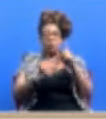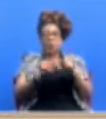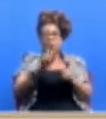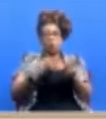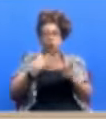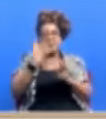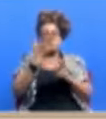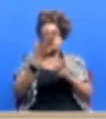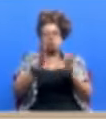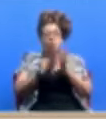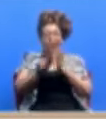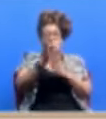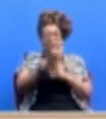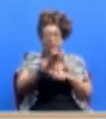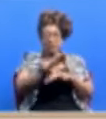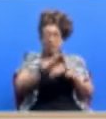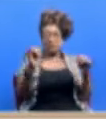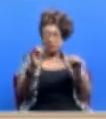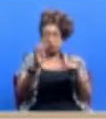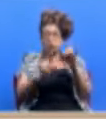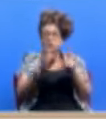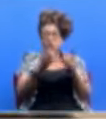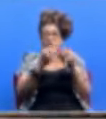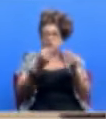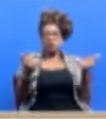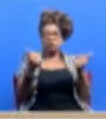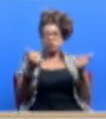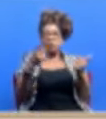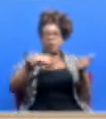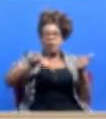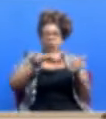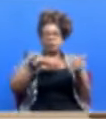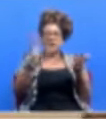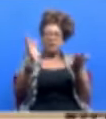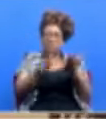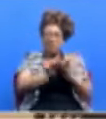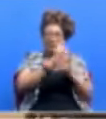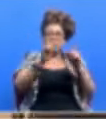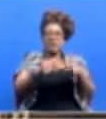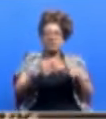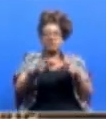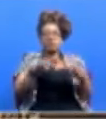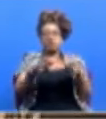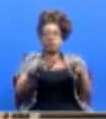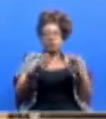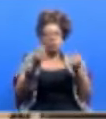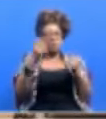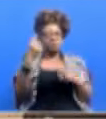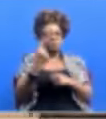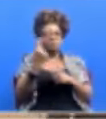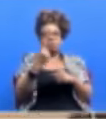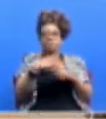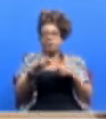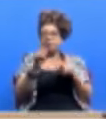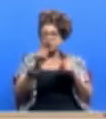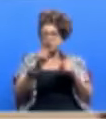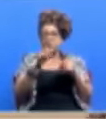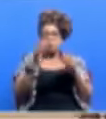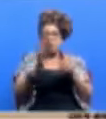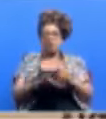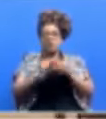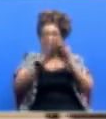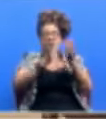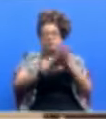Smokies. And with this clean cooking solution, we believe that we are not only going to eliminate the need for charcoal, but also going to help